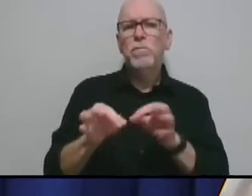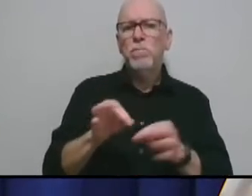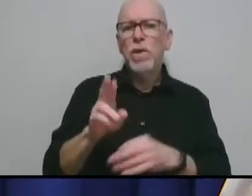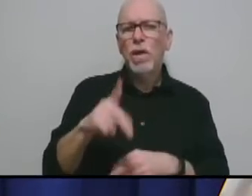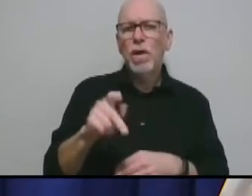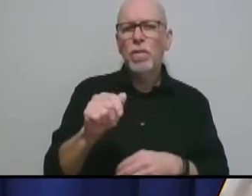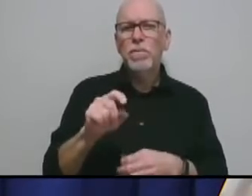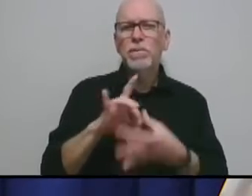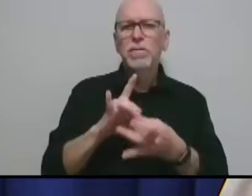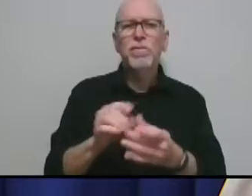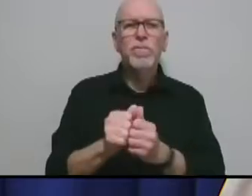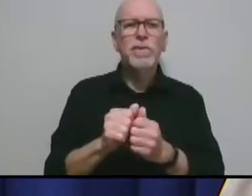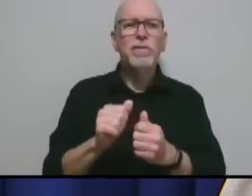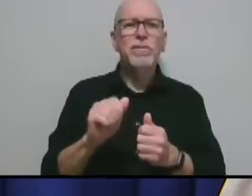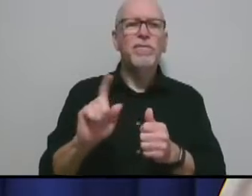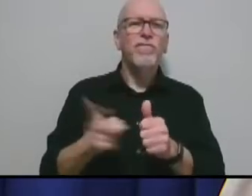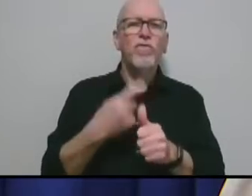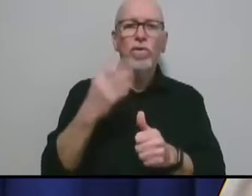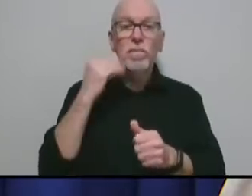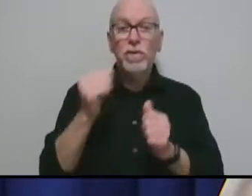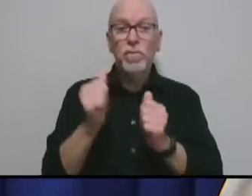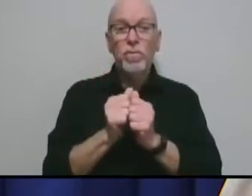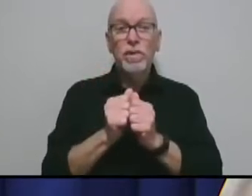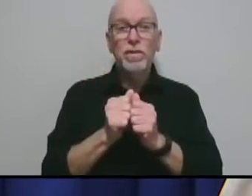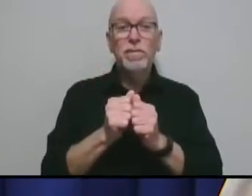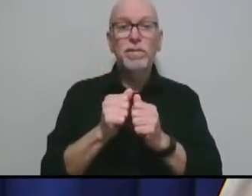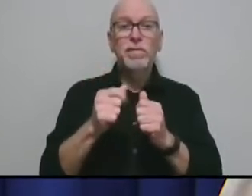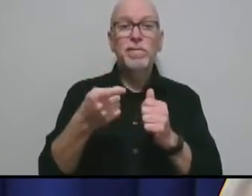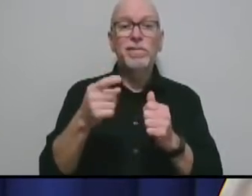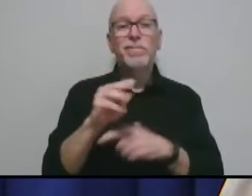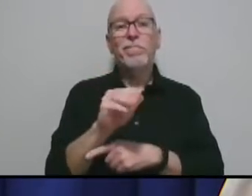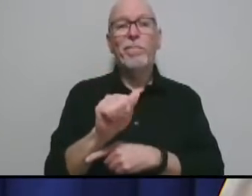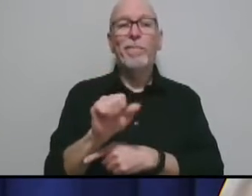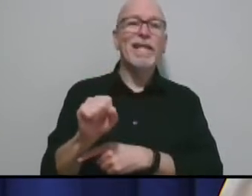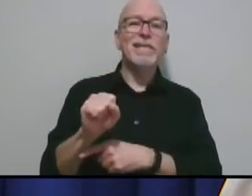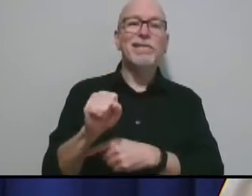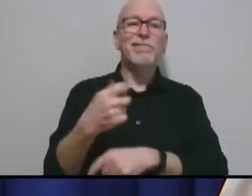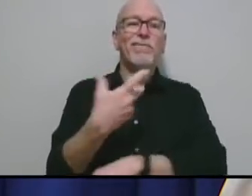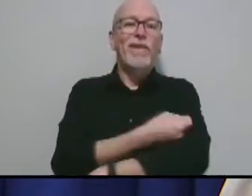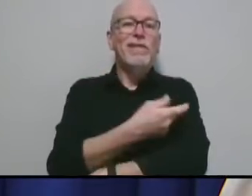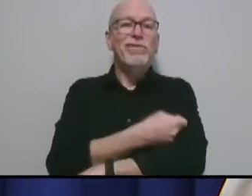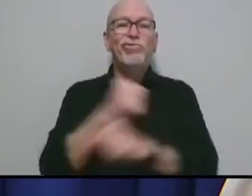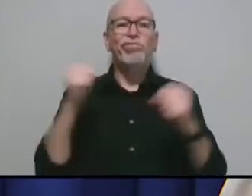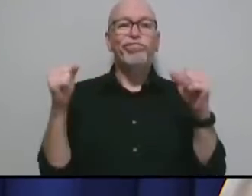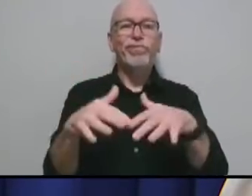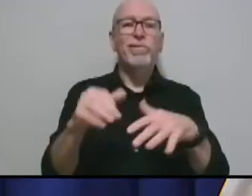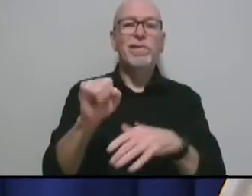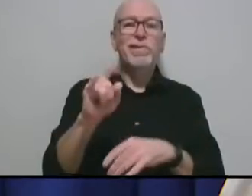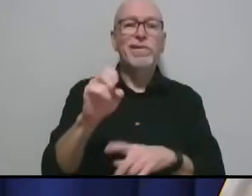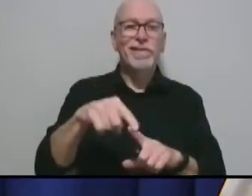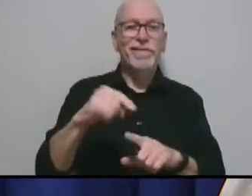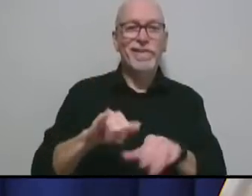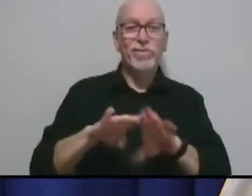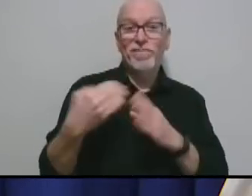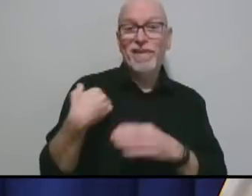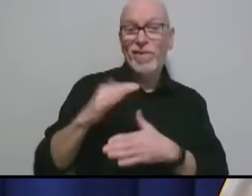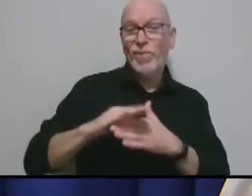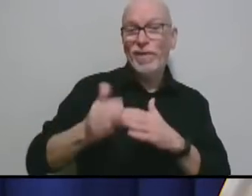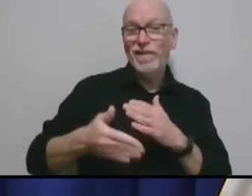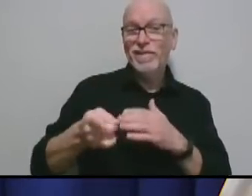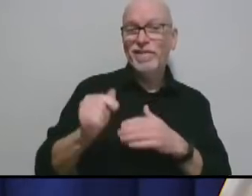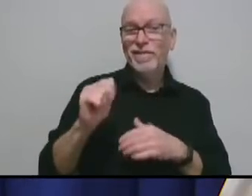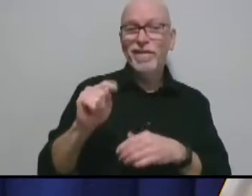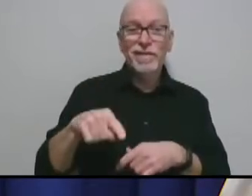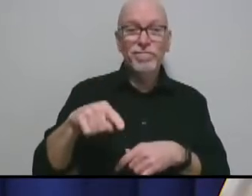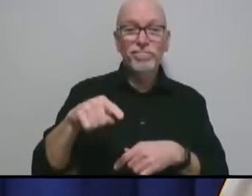first experience with a mass vaccination site that we just had this past weekend in our capital city